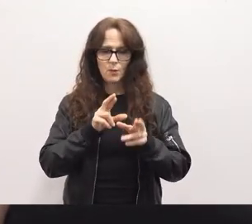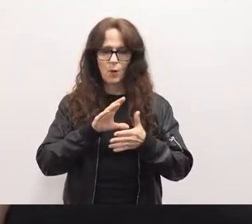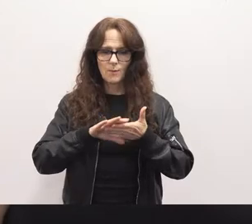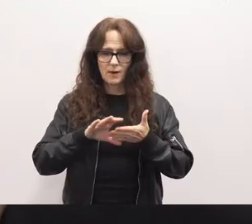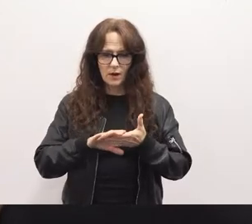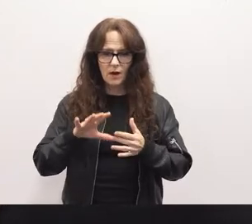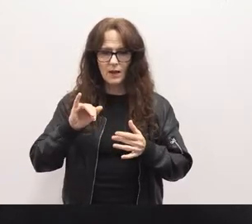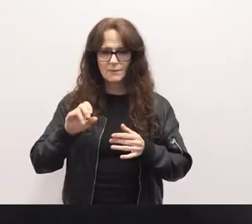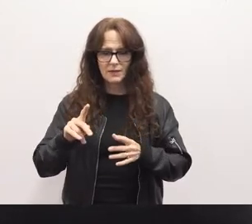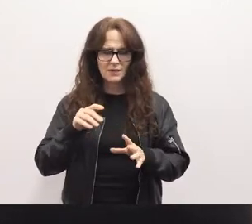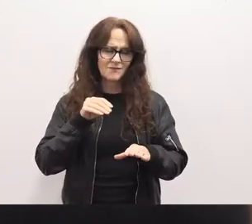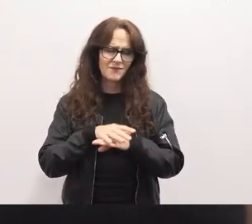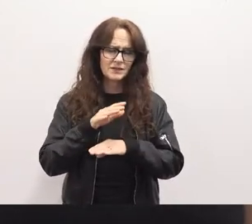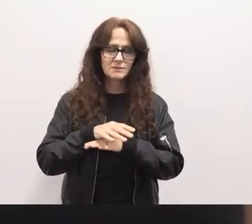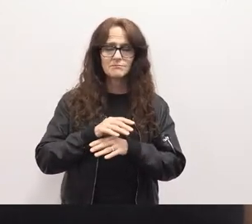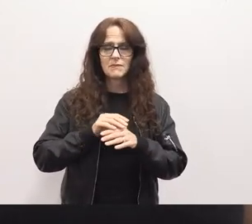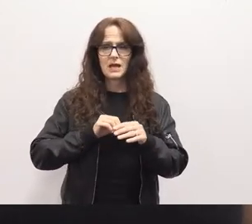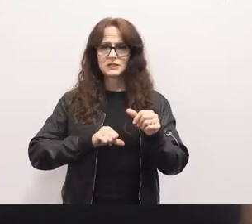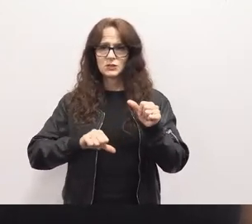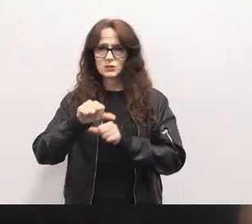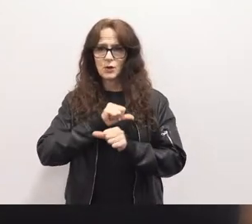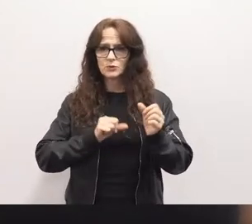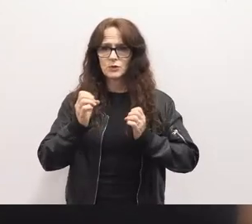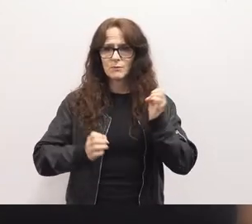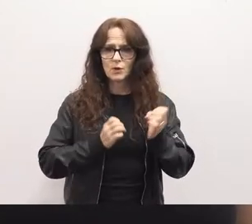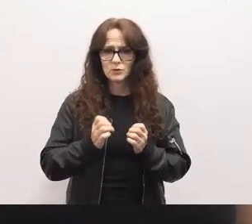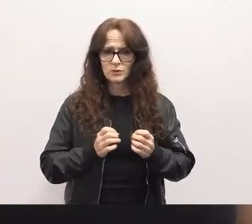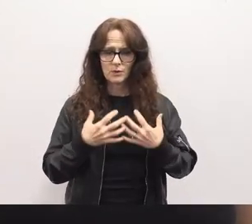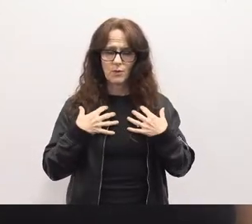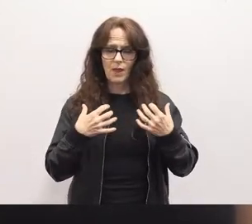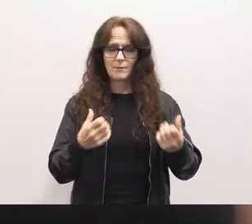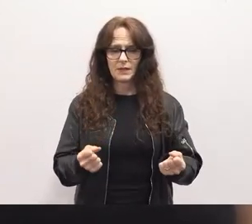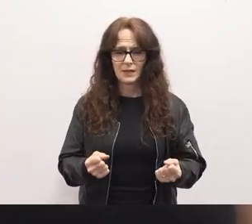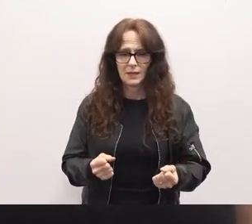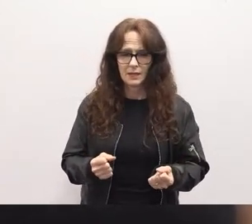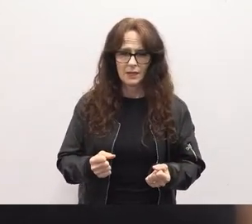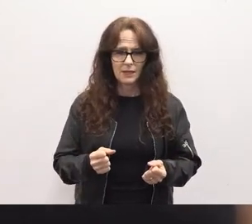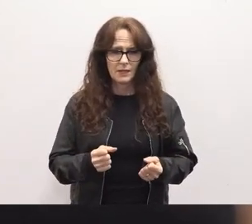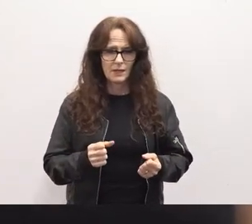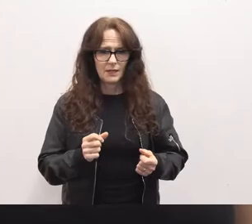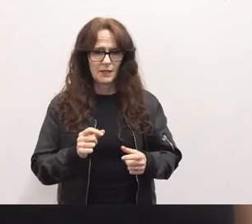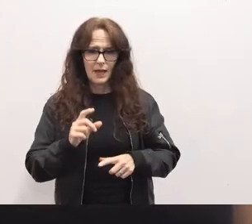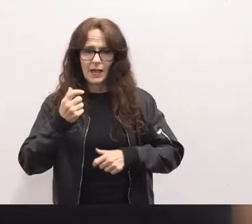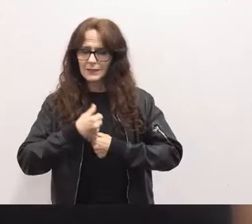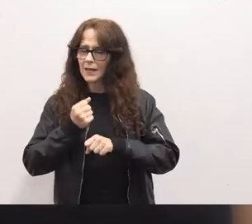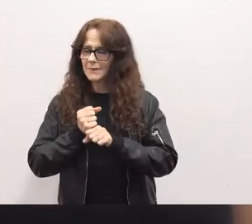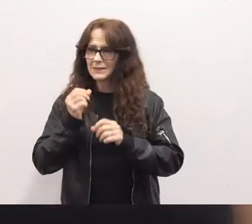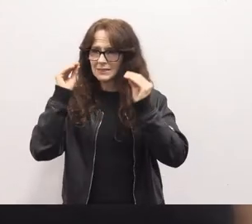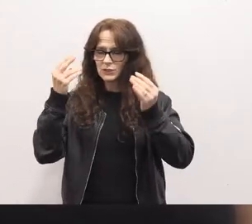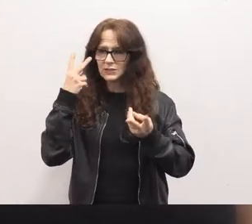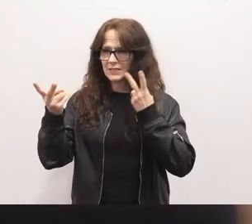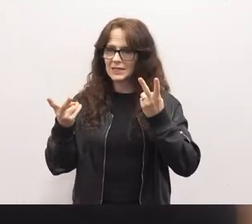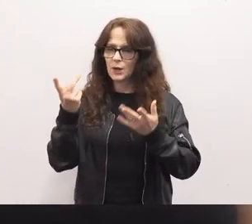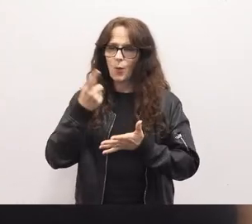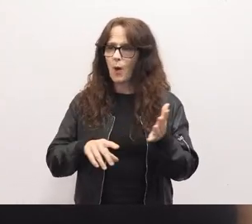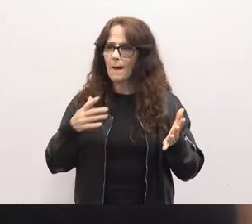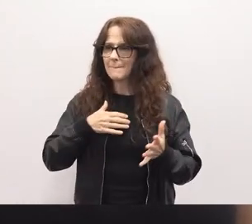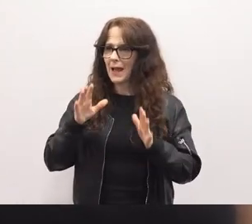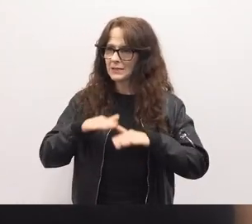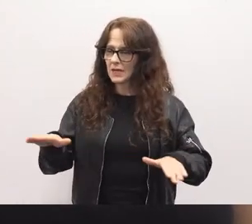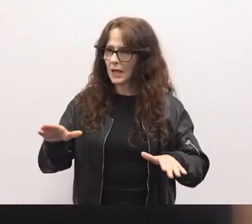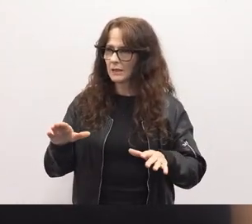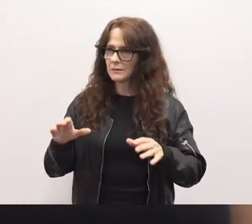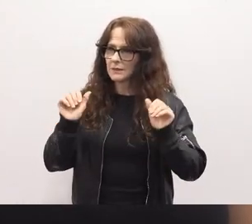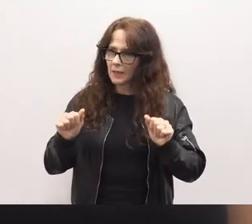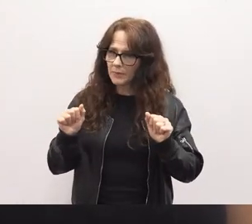really affected my social, emotional well-being and my self-esteem because I could not make teachers see my child and what my child is capable of, and yet in many years' education